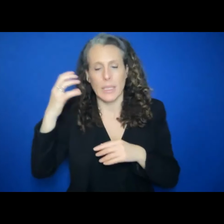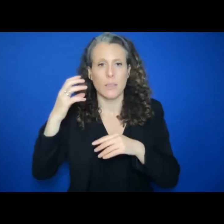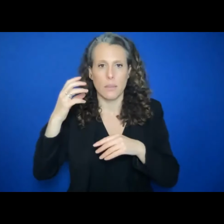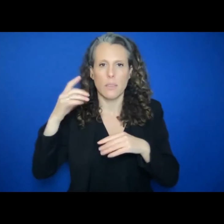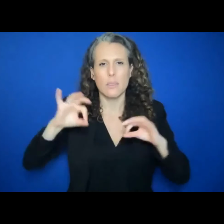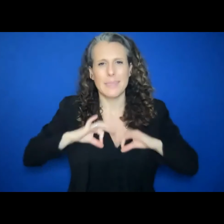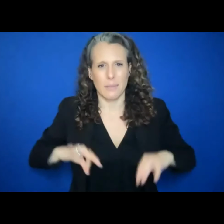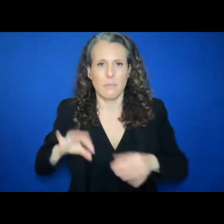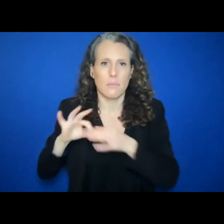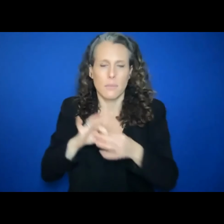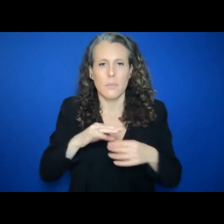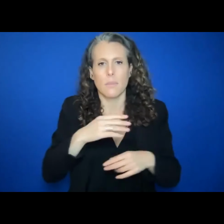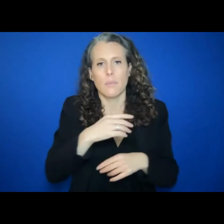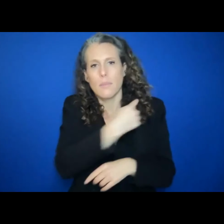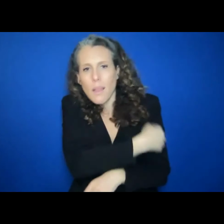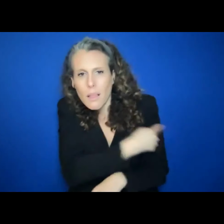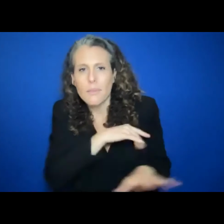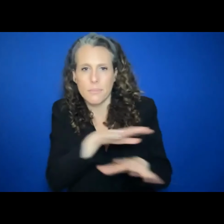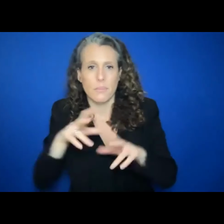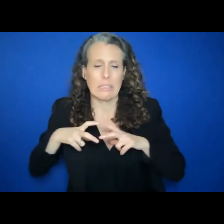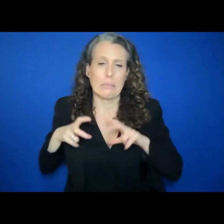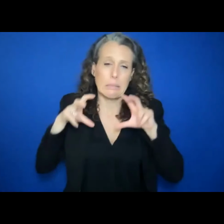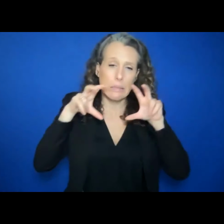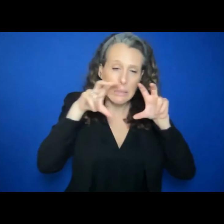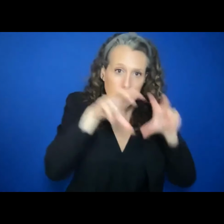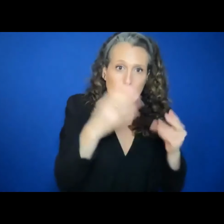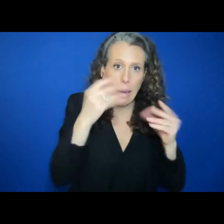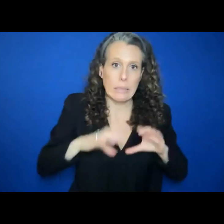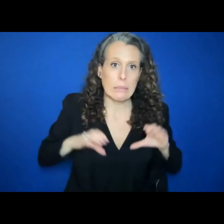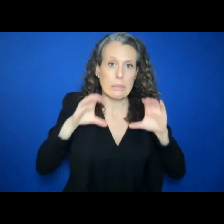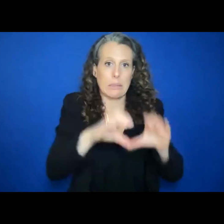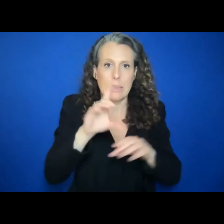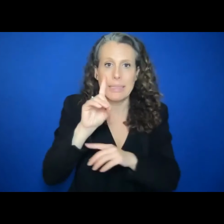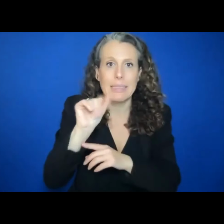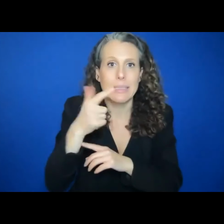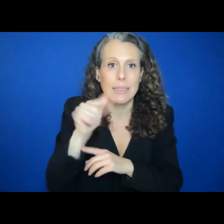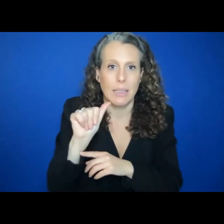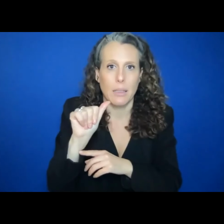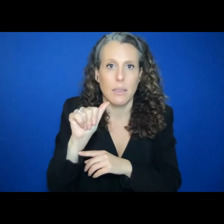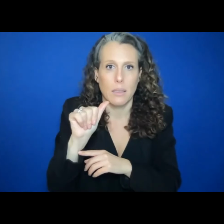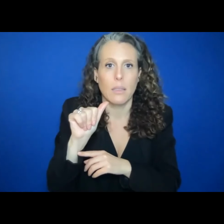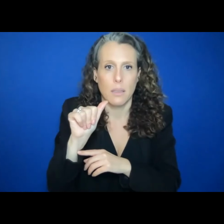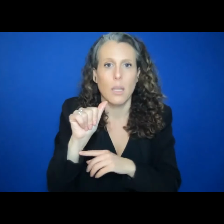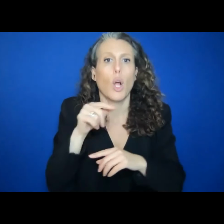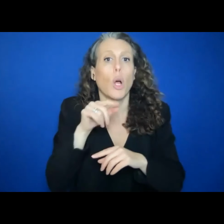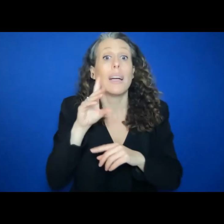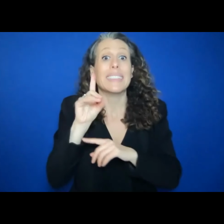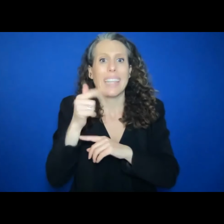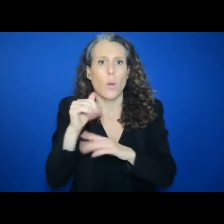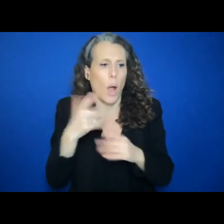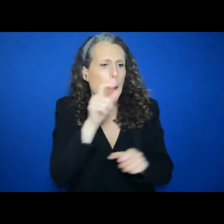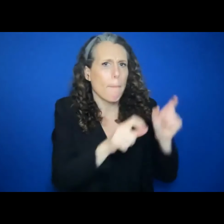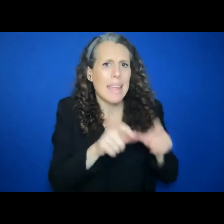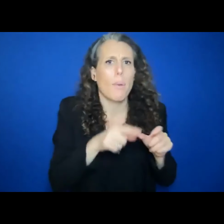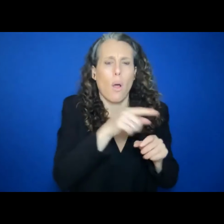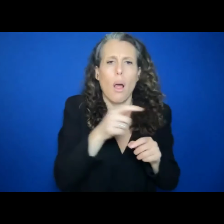what we call big data. This is data to capture the experience of people who use social care services and to say deaf and